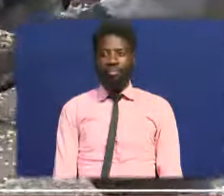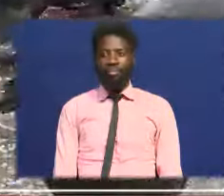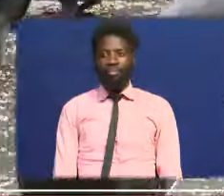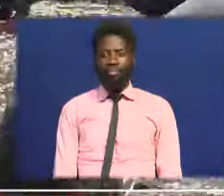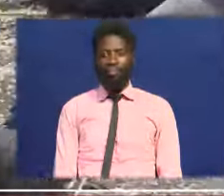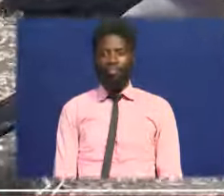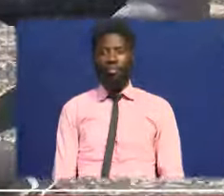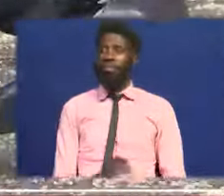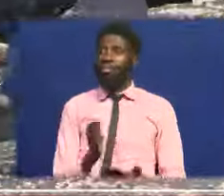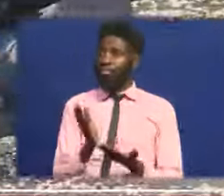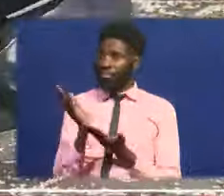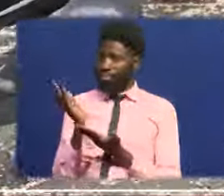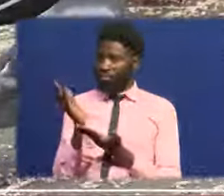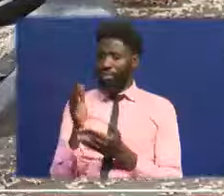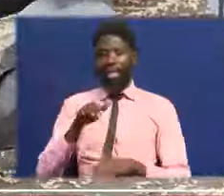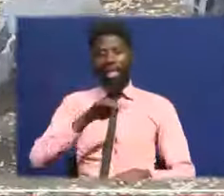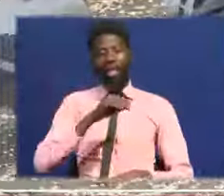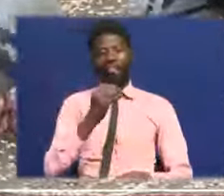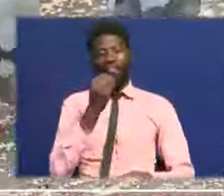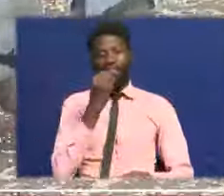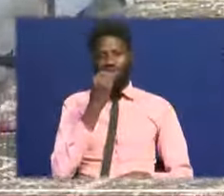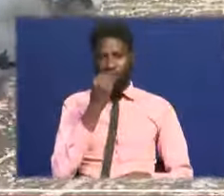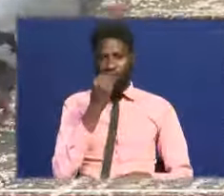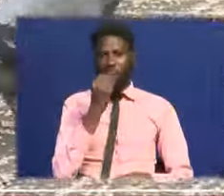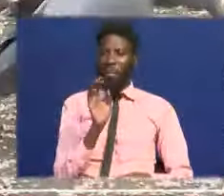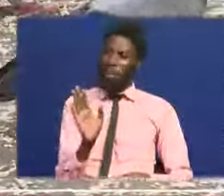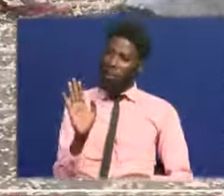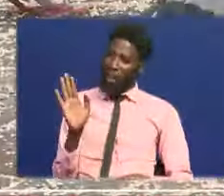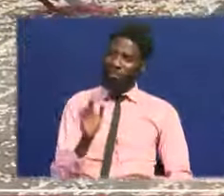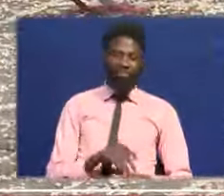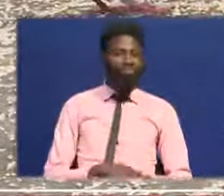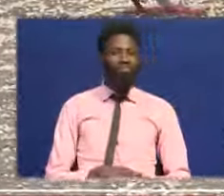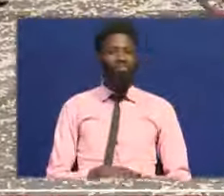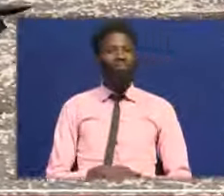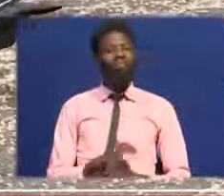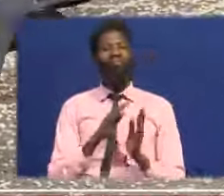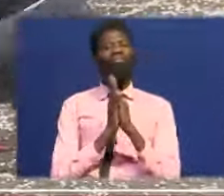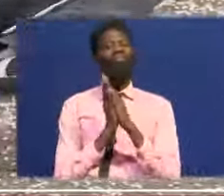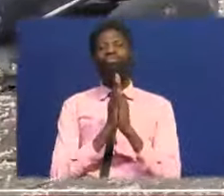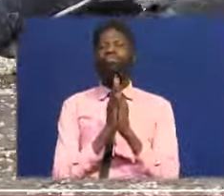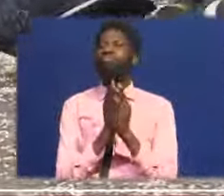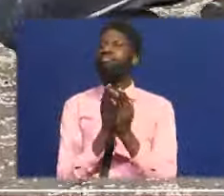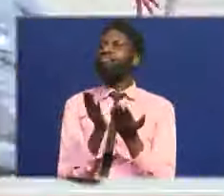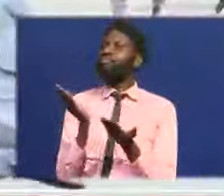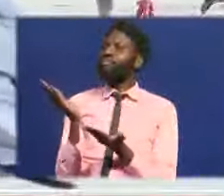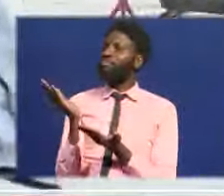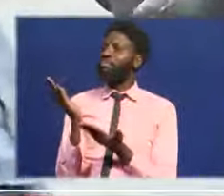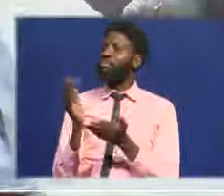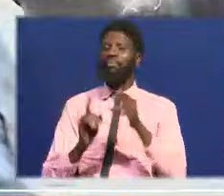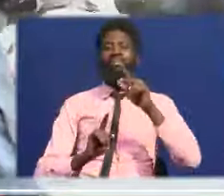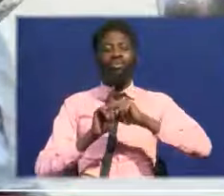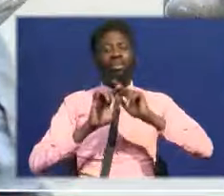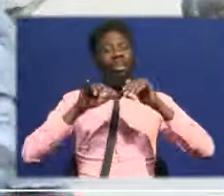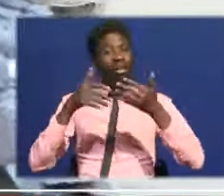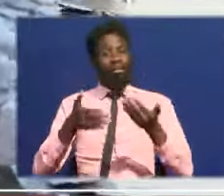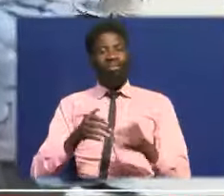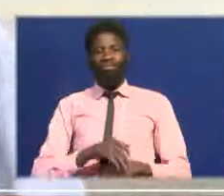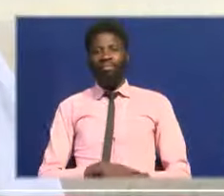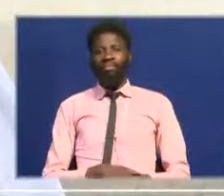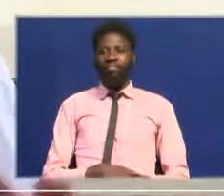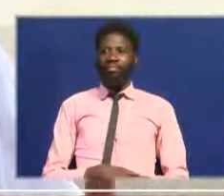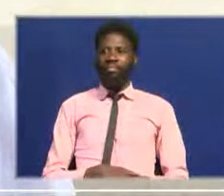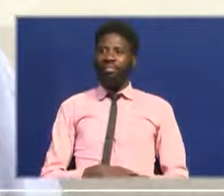This appears to be a feeding ground for these wild creatures. So what is the story behind this activity? It's just humanity.